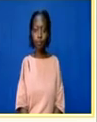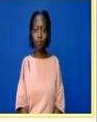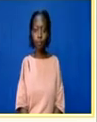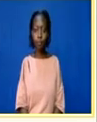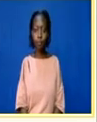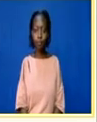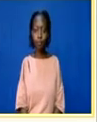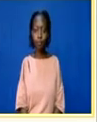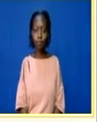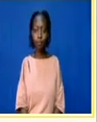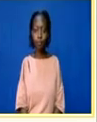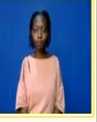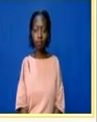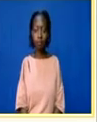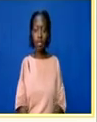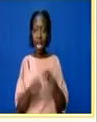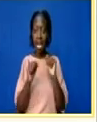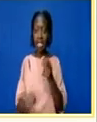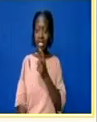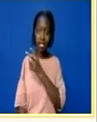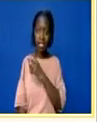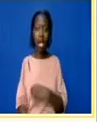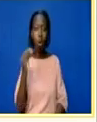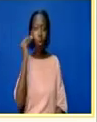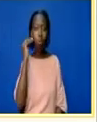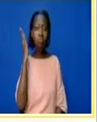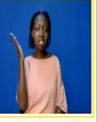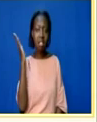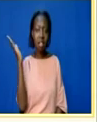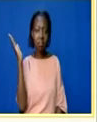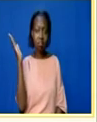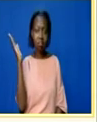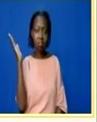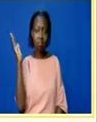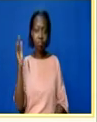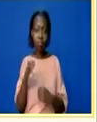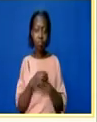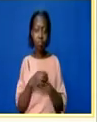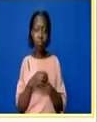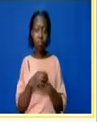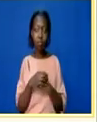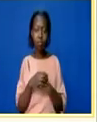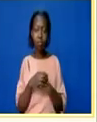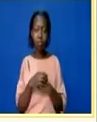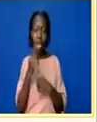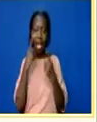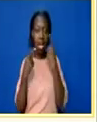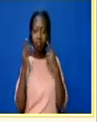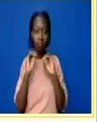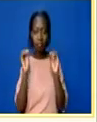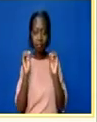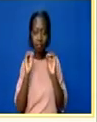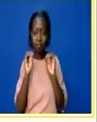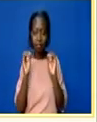Oh, man. Well, one, I see homes that are on the edge. Don't get emotional. I won't.